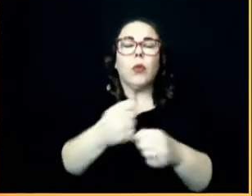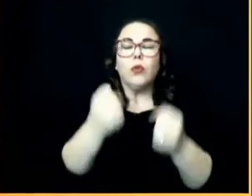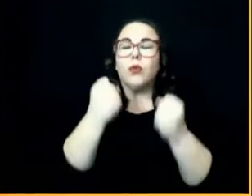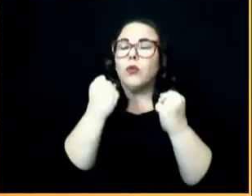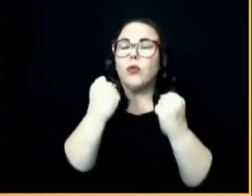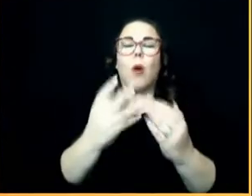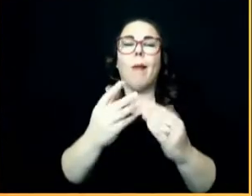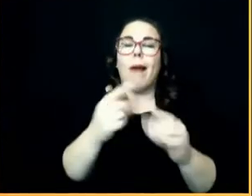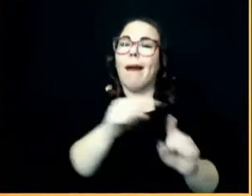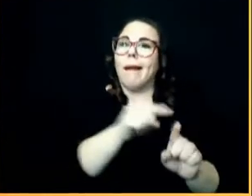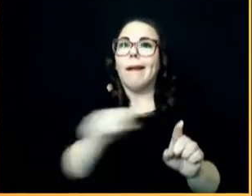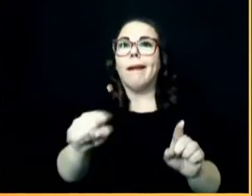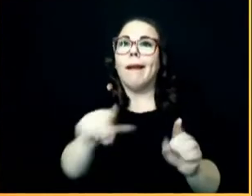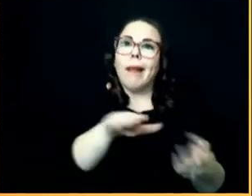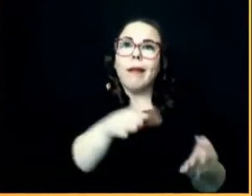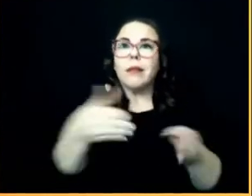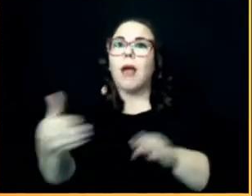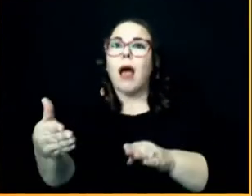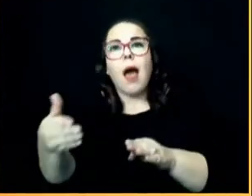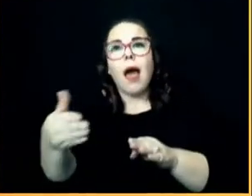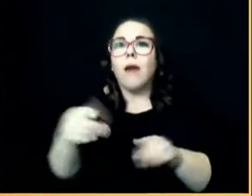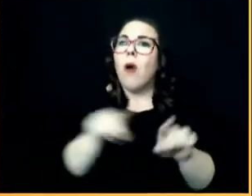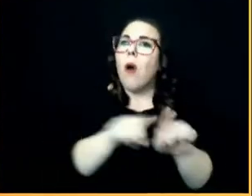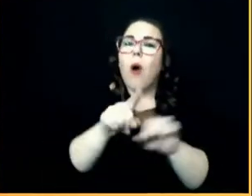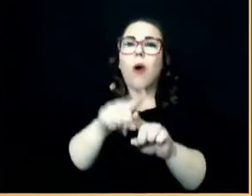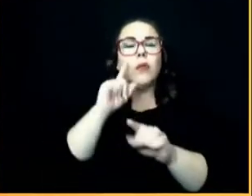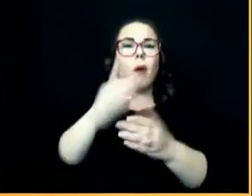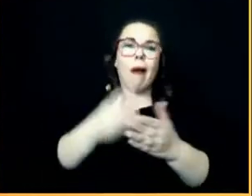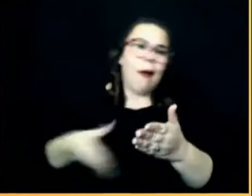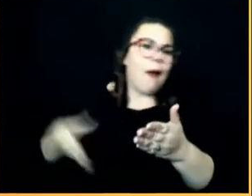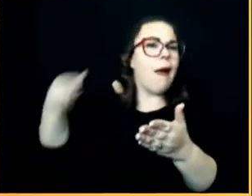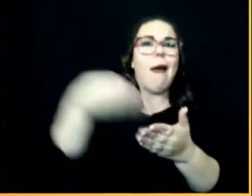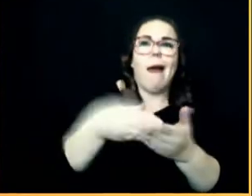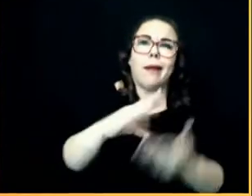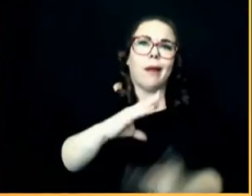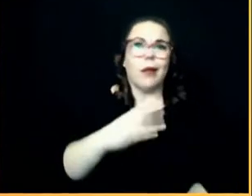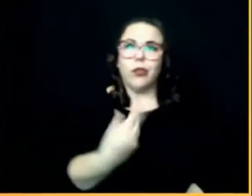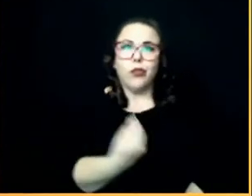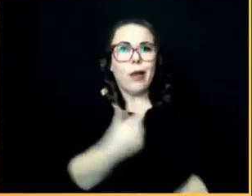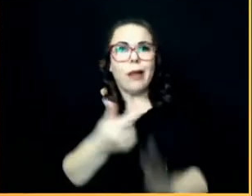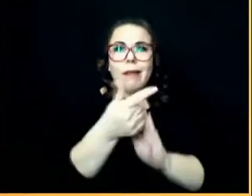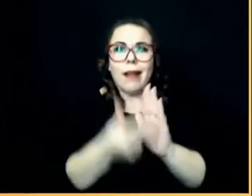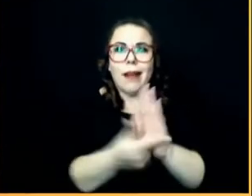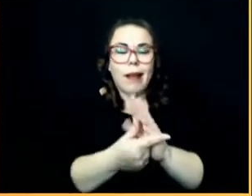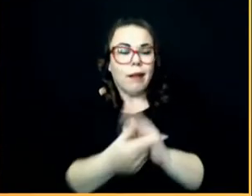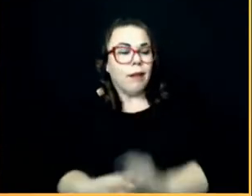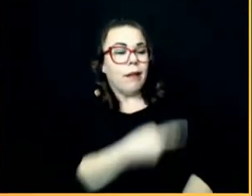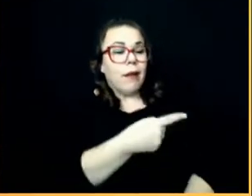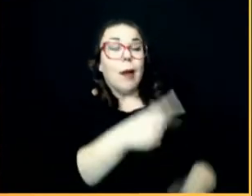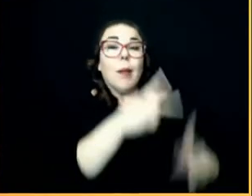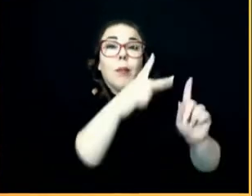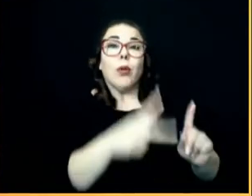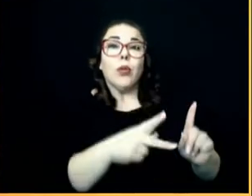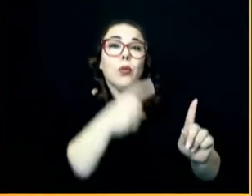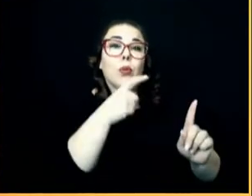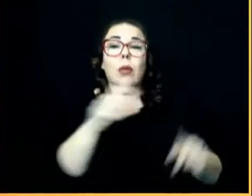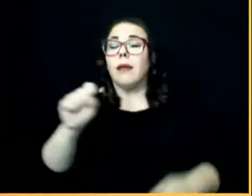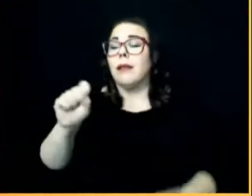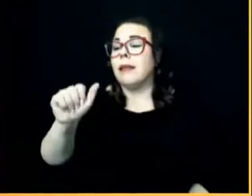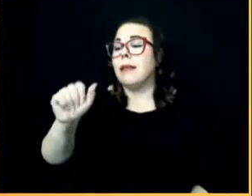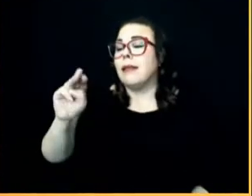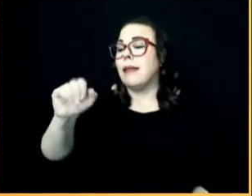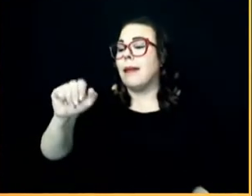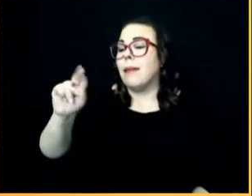are facing a slew of anti-trans legislation is Samantha Allen, who is the author of Real Queer America,